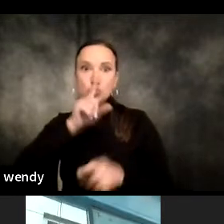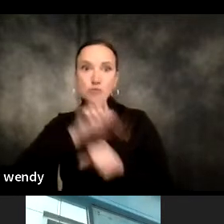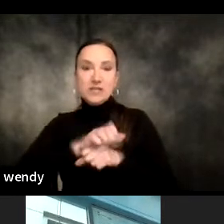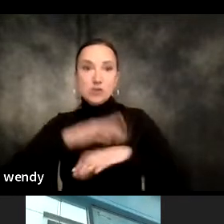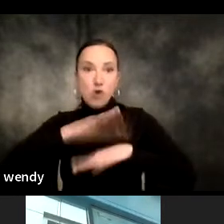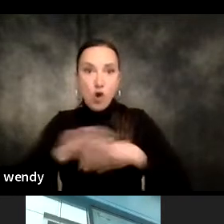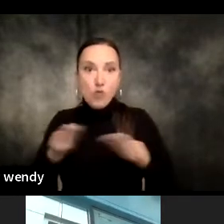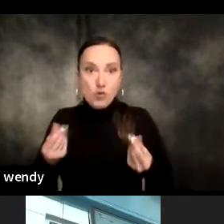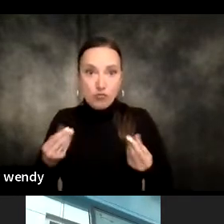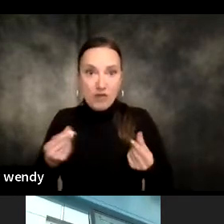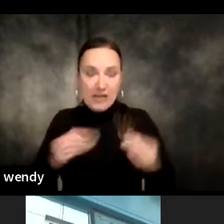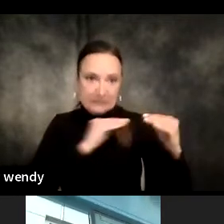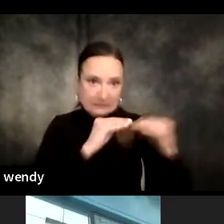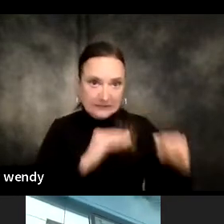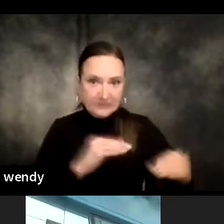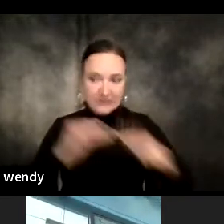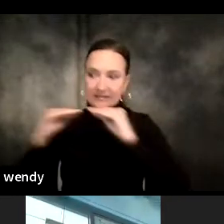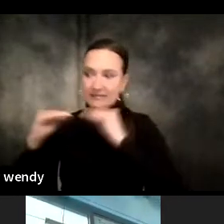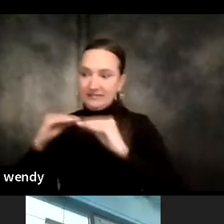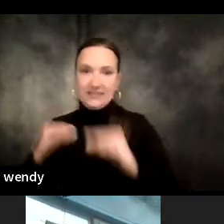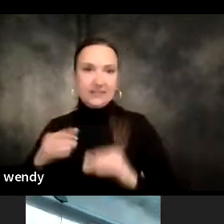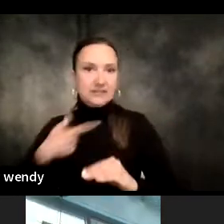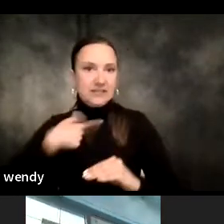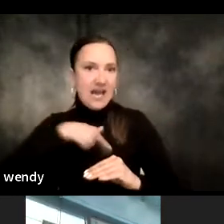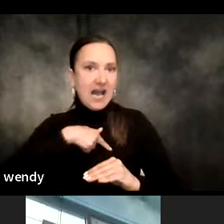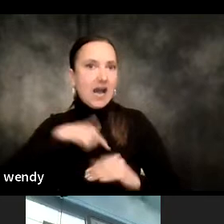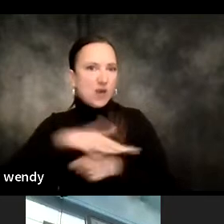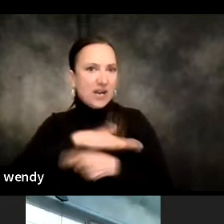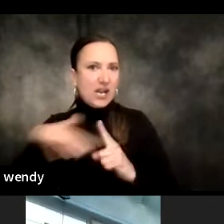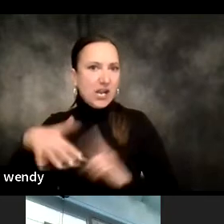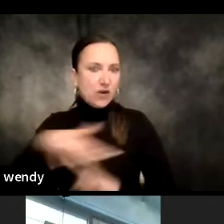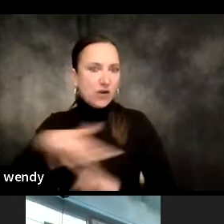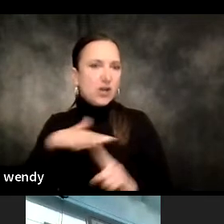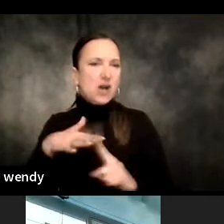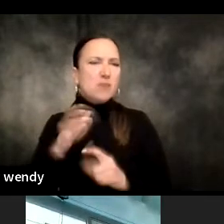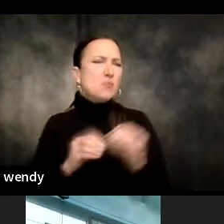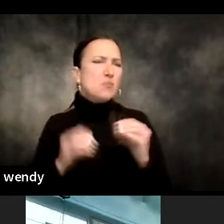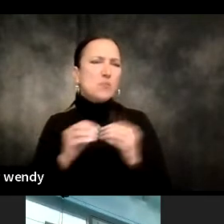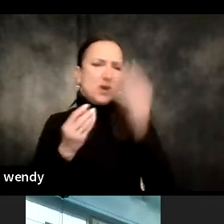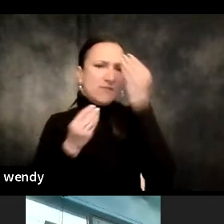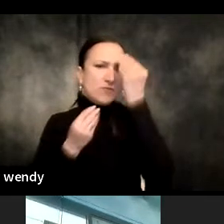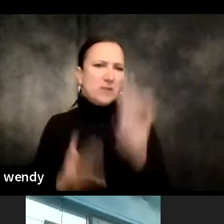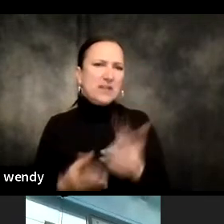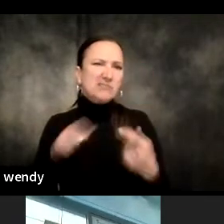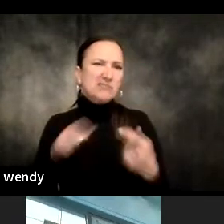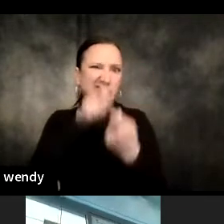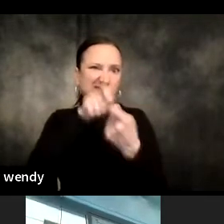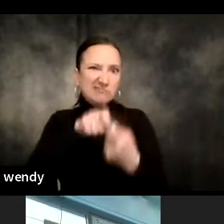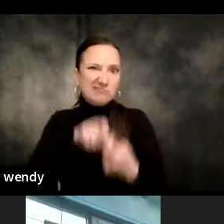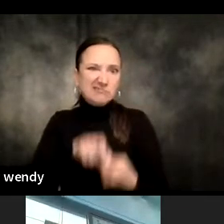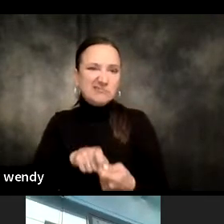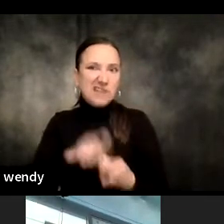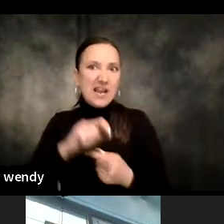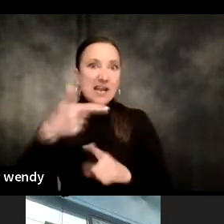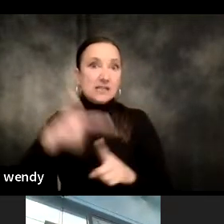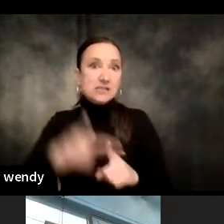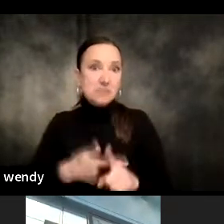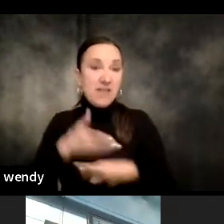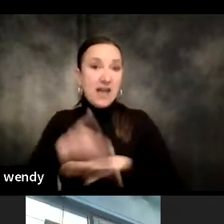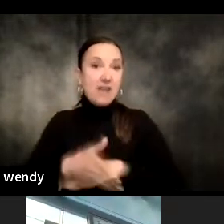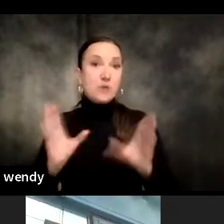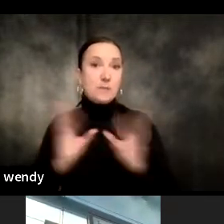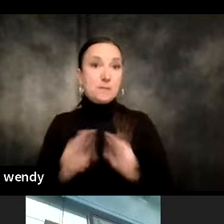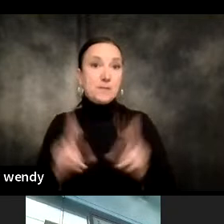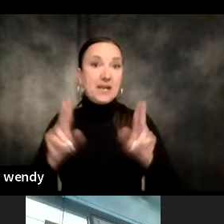with some of the needs that we have here in the community. So I'll provide more information and details on the meetup next month during our